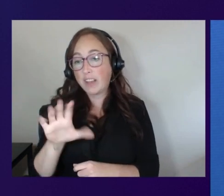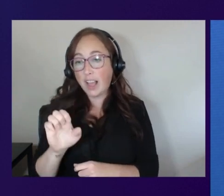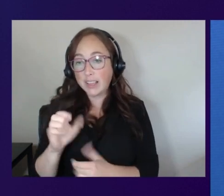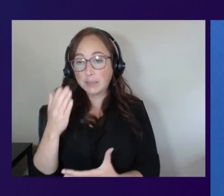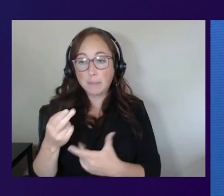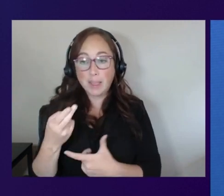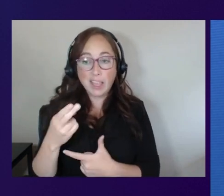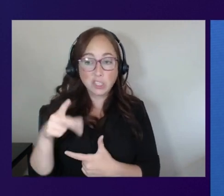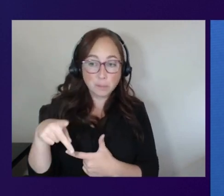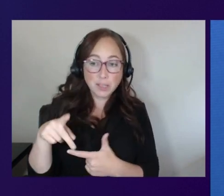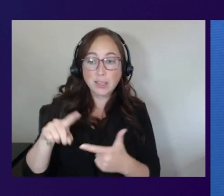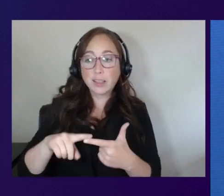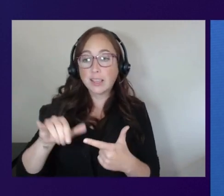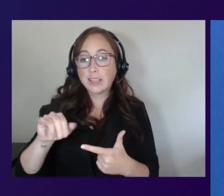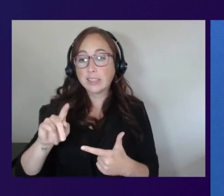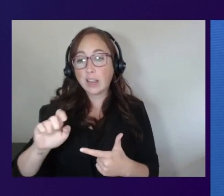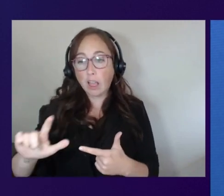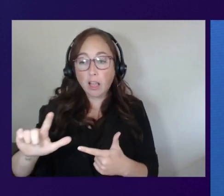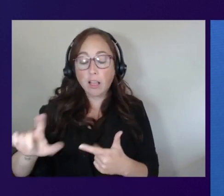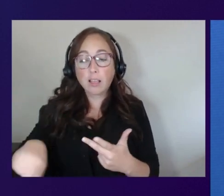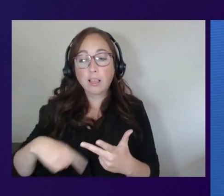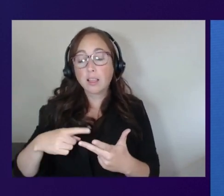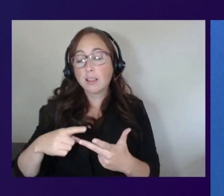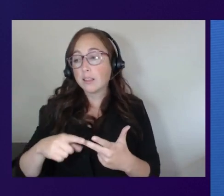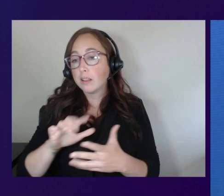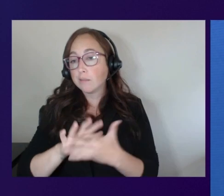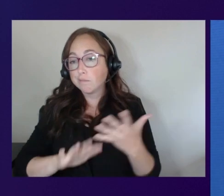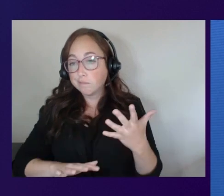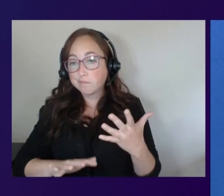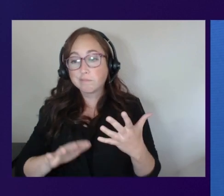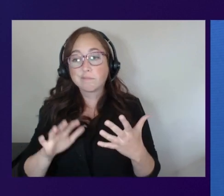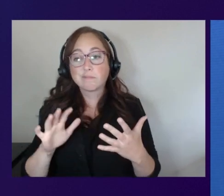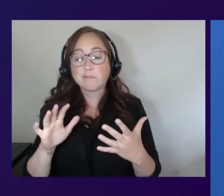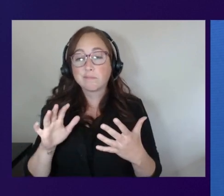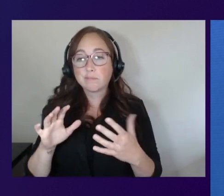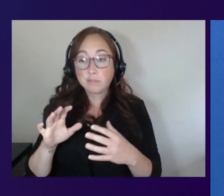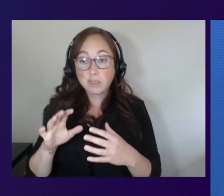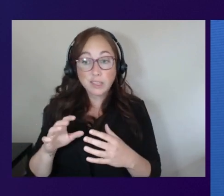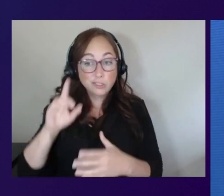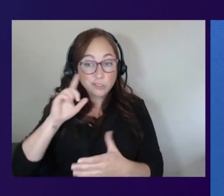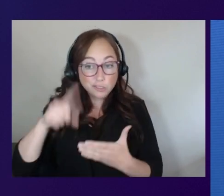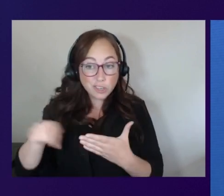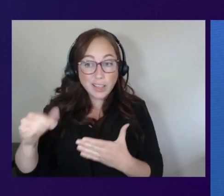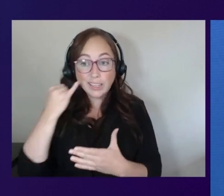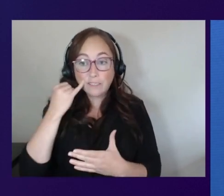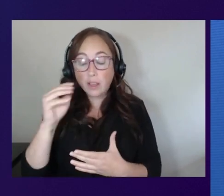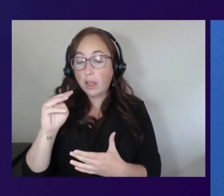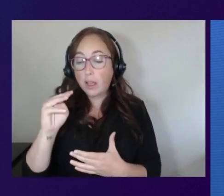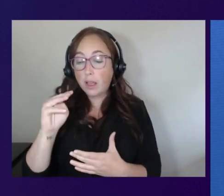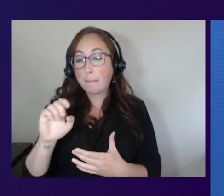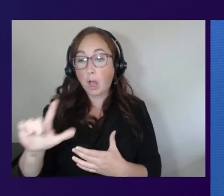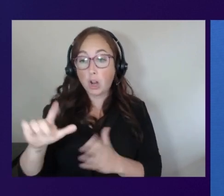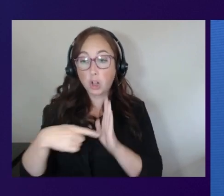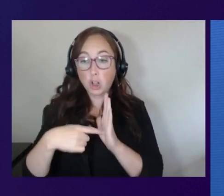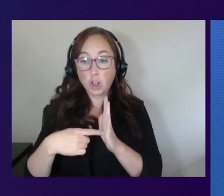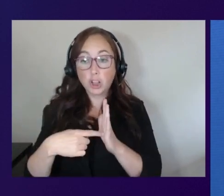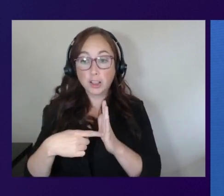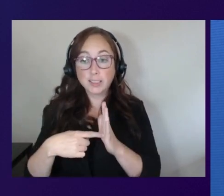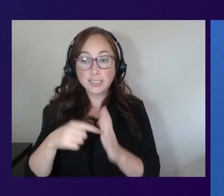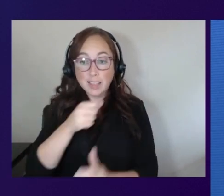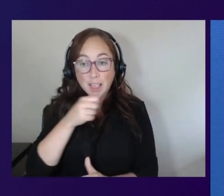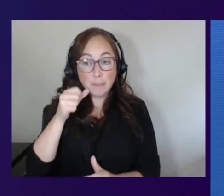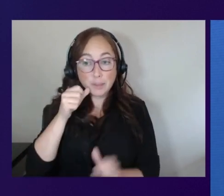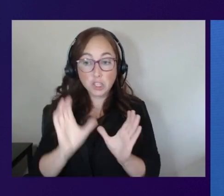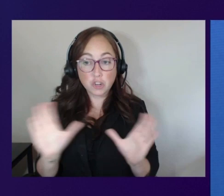or Dellwise, it's worth just checking whether that model is Amazon Workspaces certified. If it's certified,